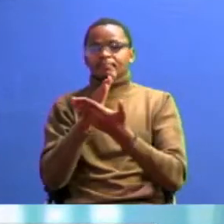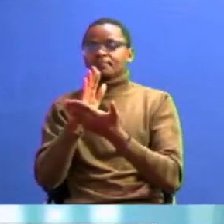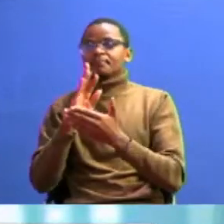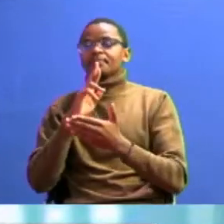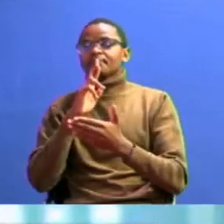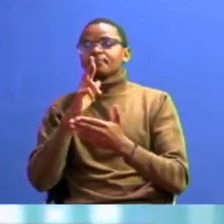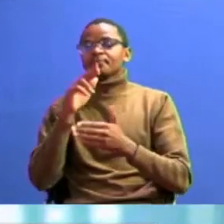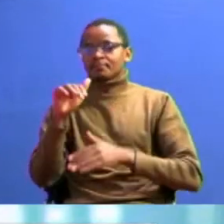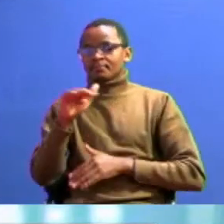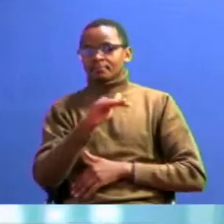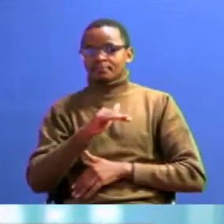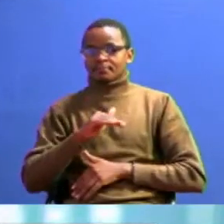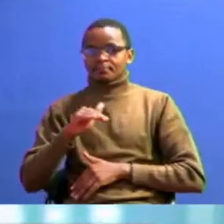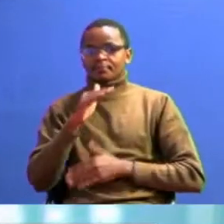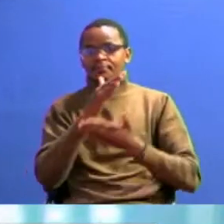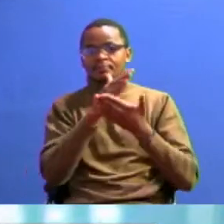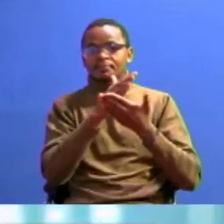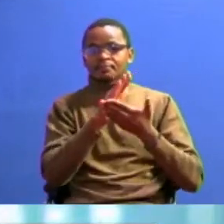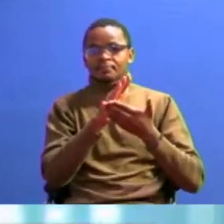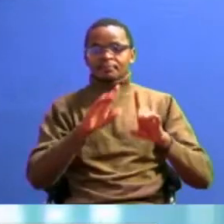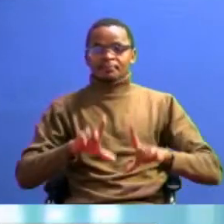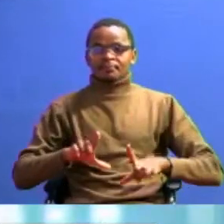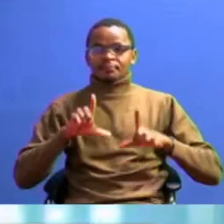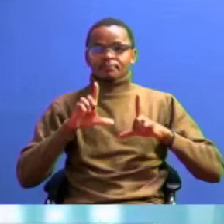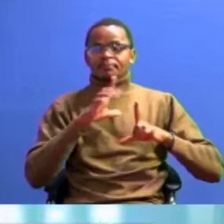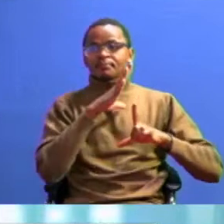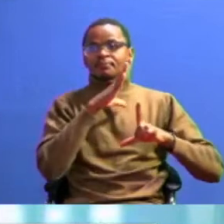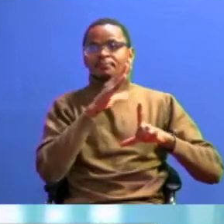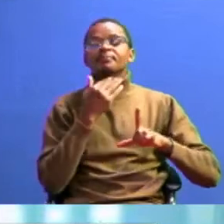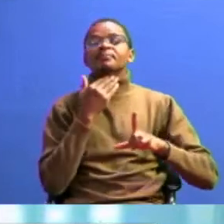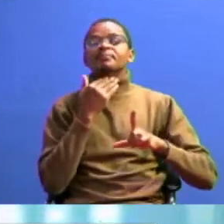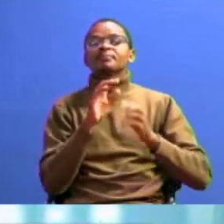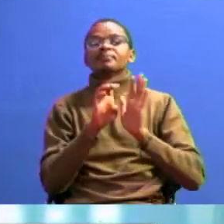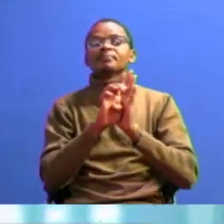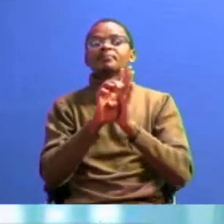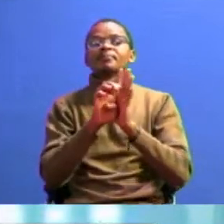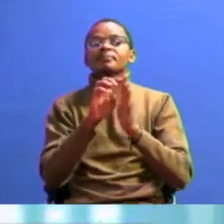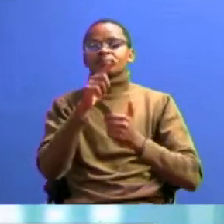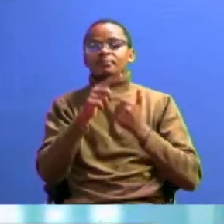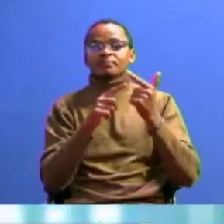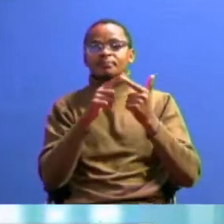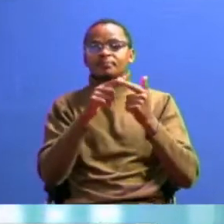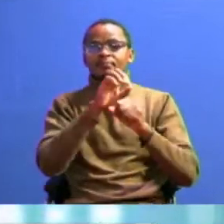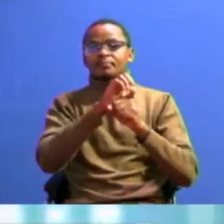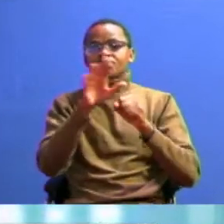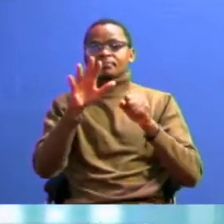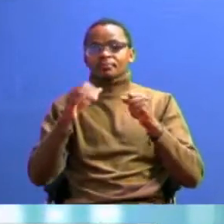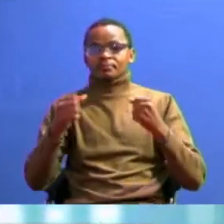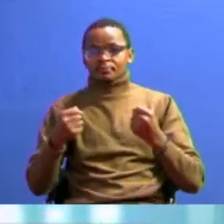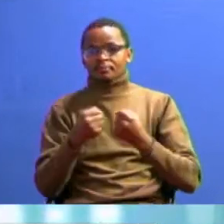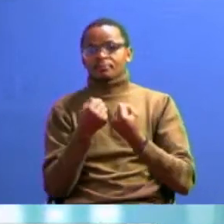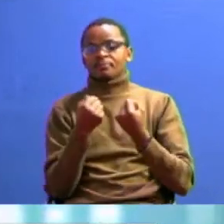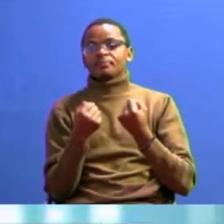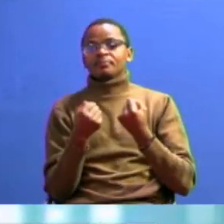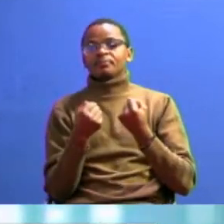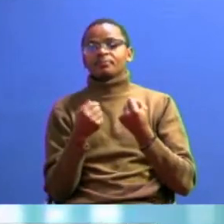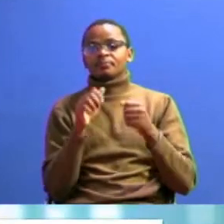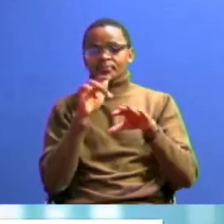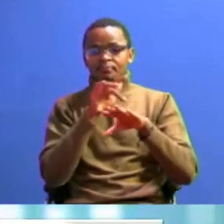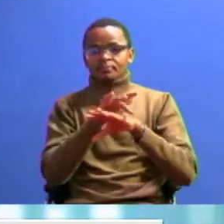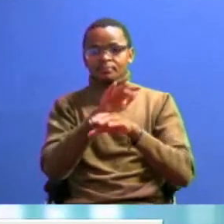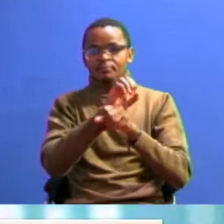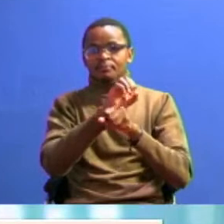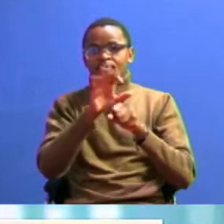actually environmental, some are life occurrences. And I want to give you a good example. When COVID struck us, we know the impact of